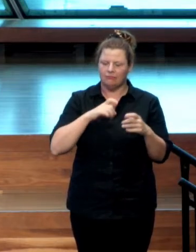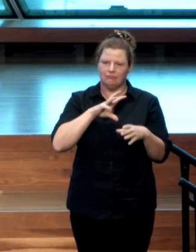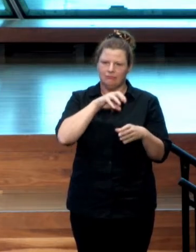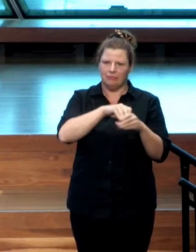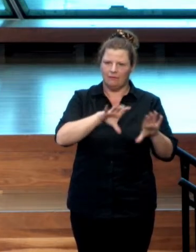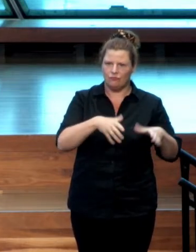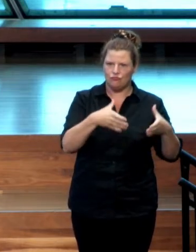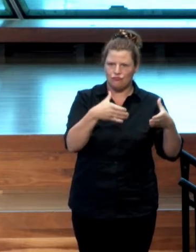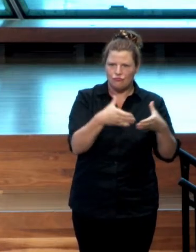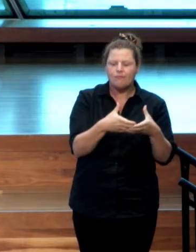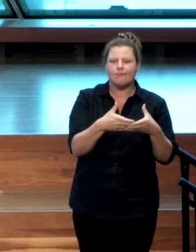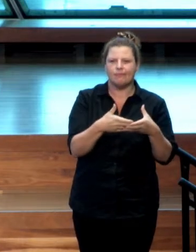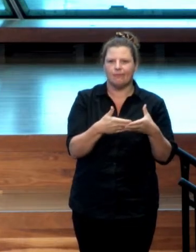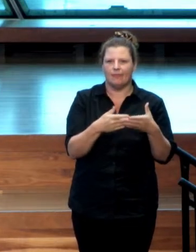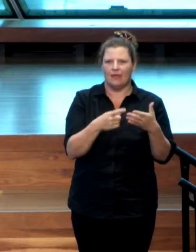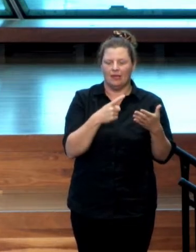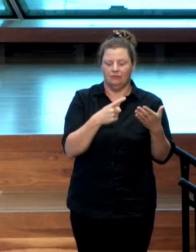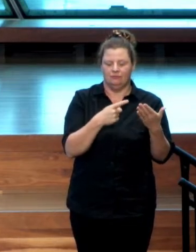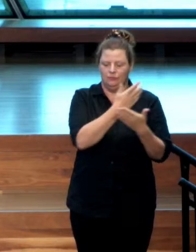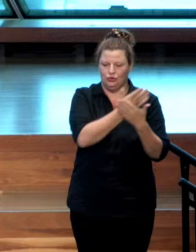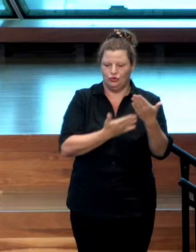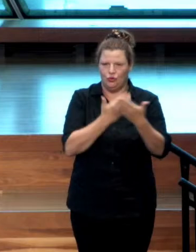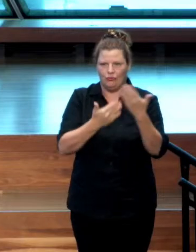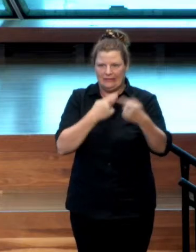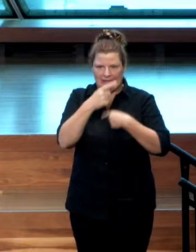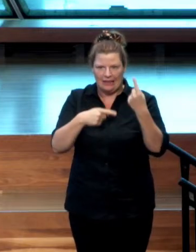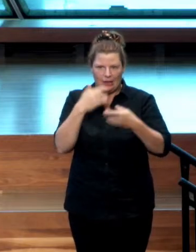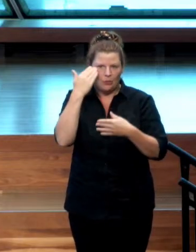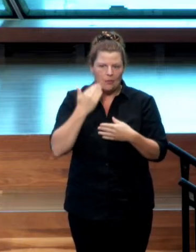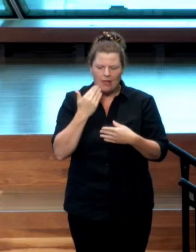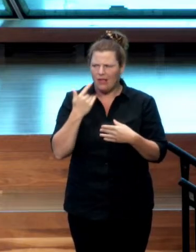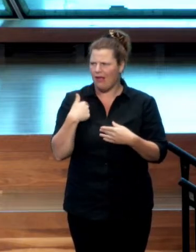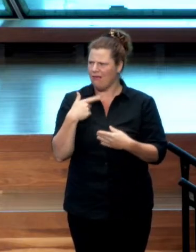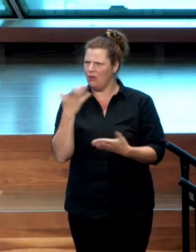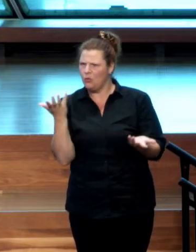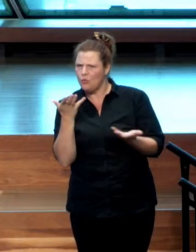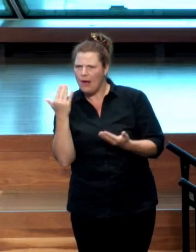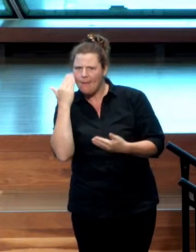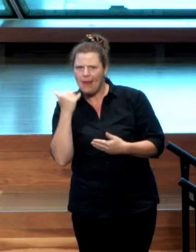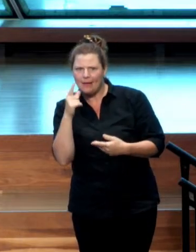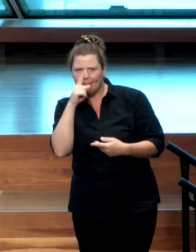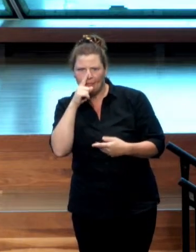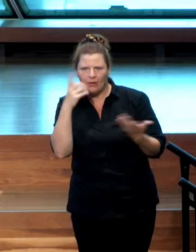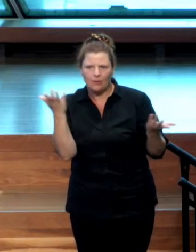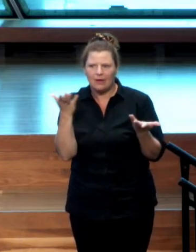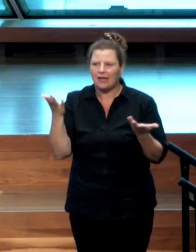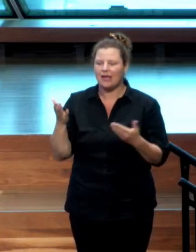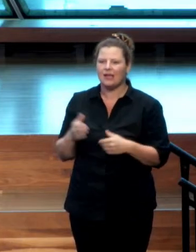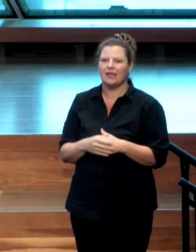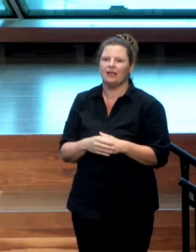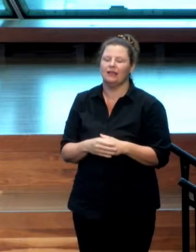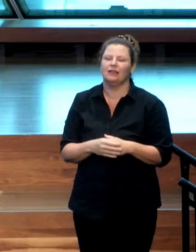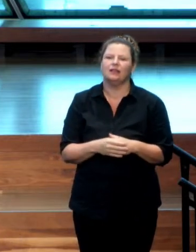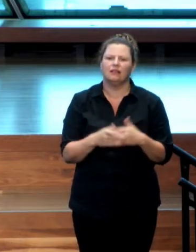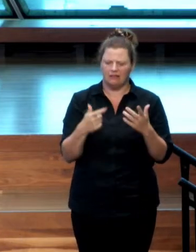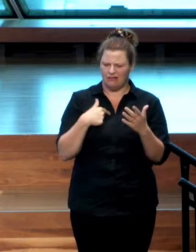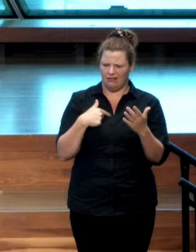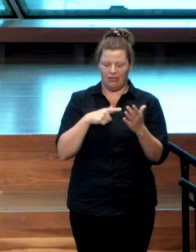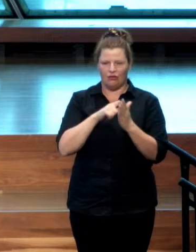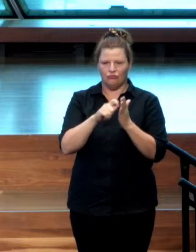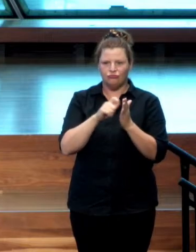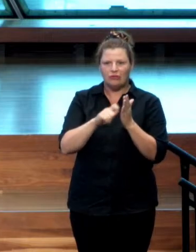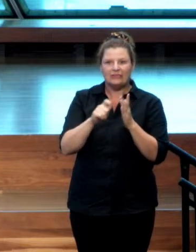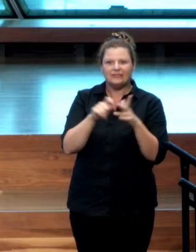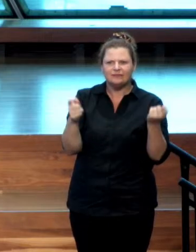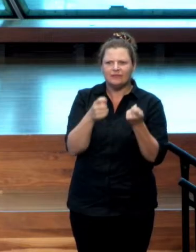and we performed right here on this stage. And I remember looking around and going, where are the black people? And the whole Writers Festival was